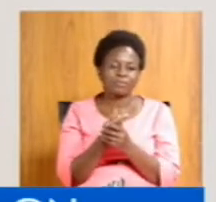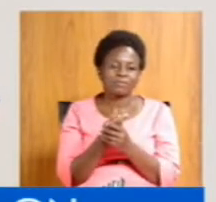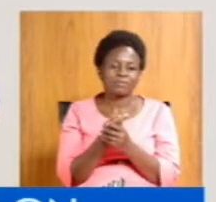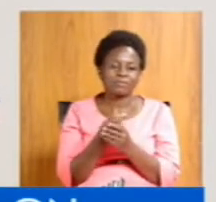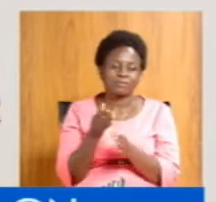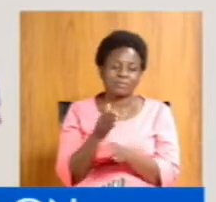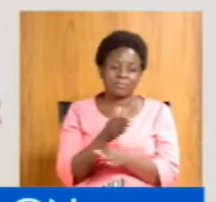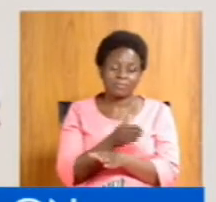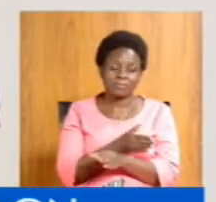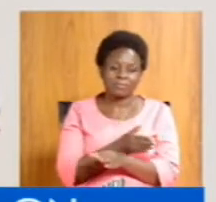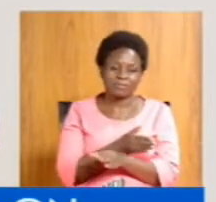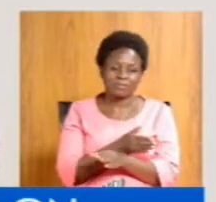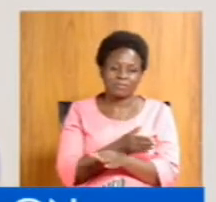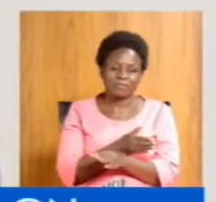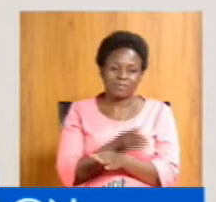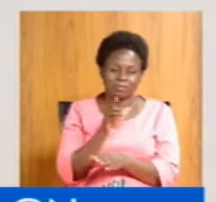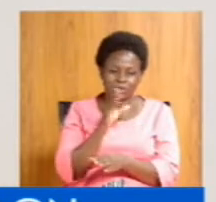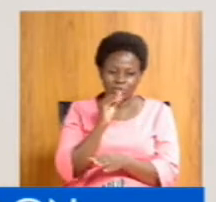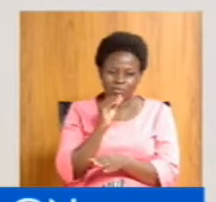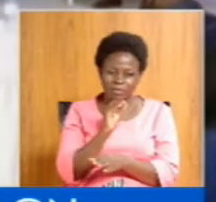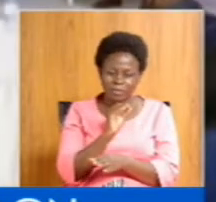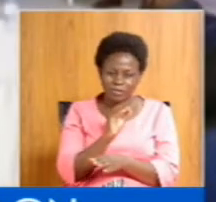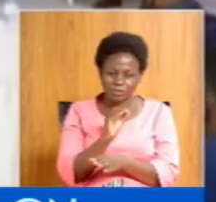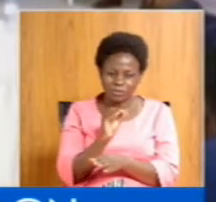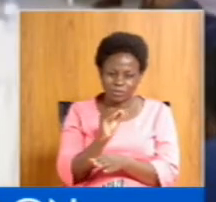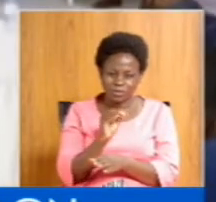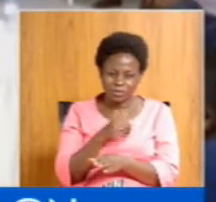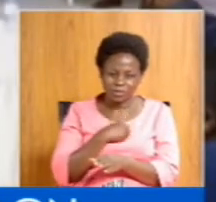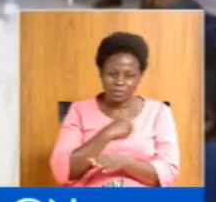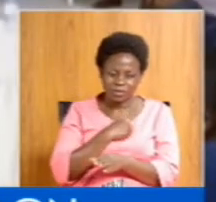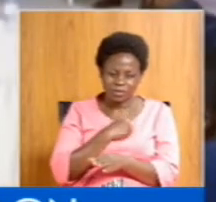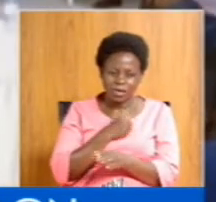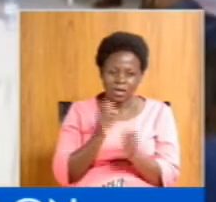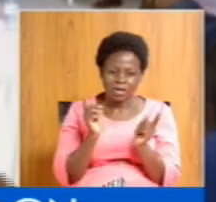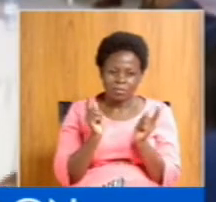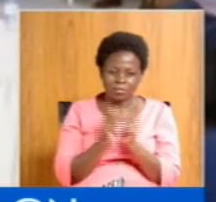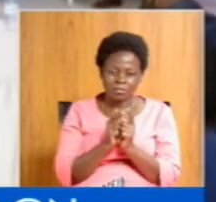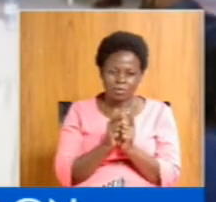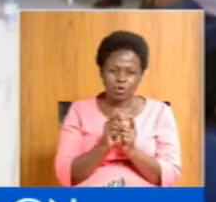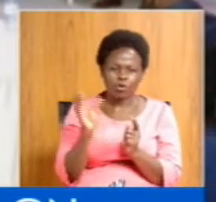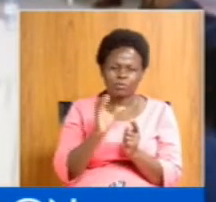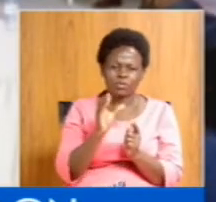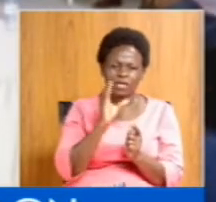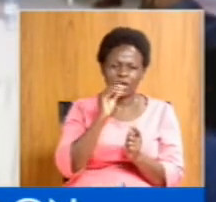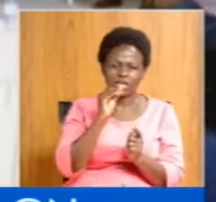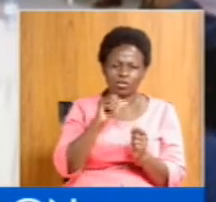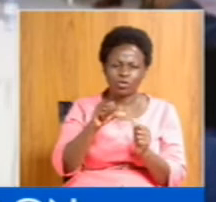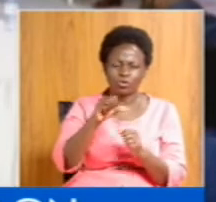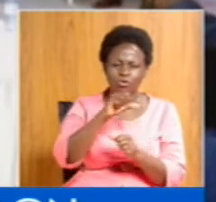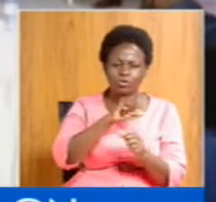take to somebody who has not talked yet and then sorry I'll just be quite brief the commissioner talked about